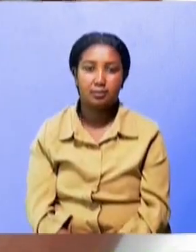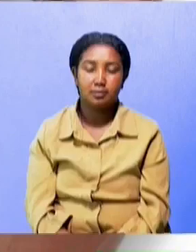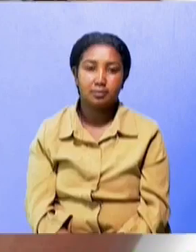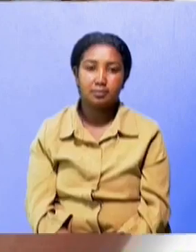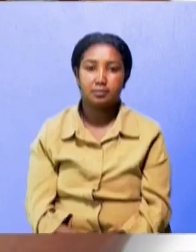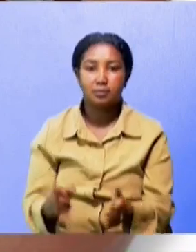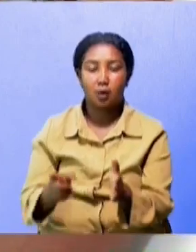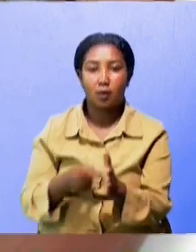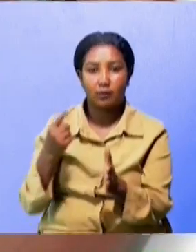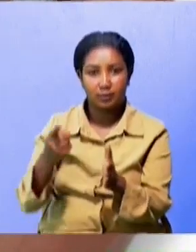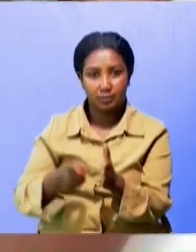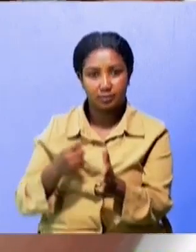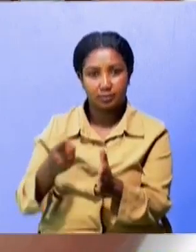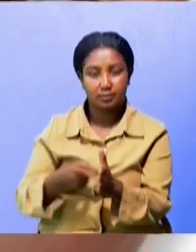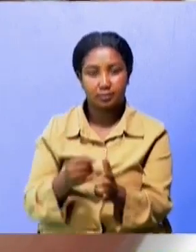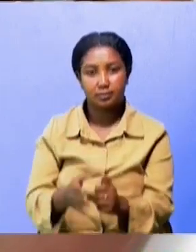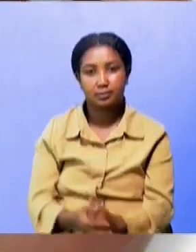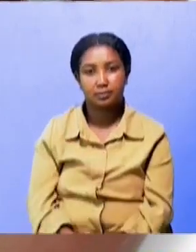Often.